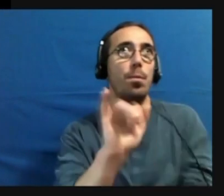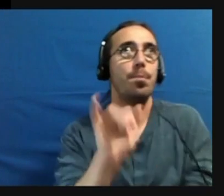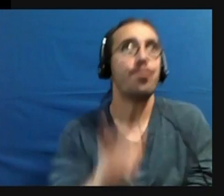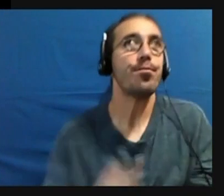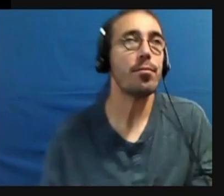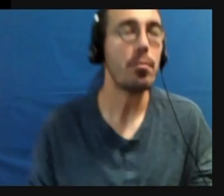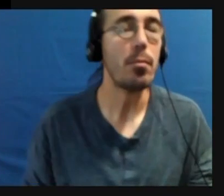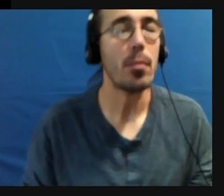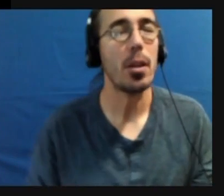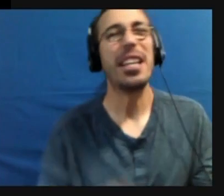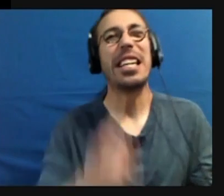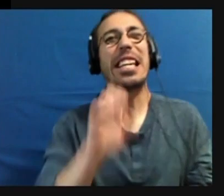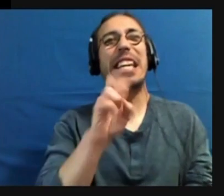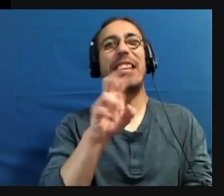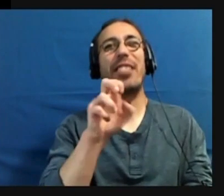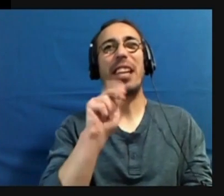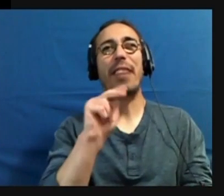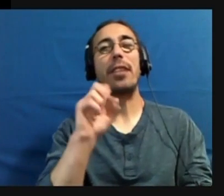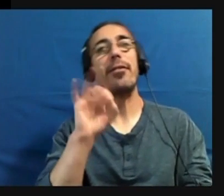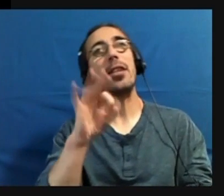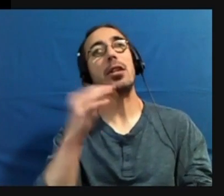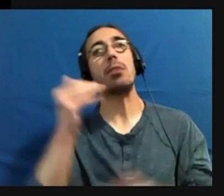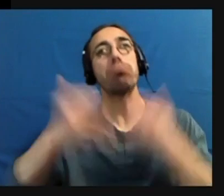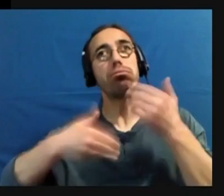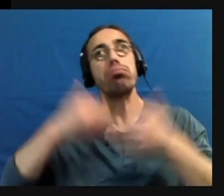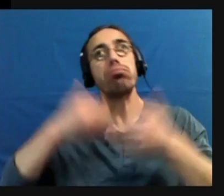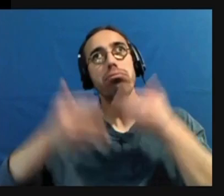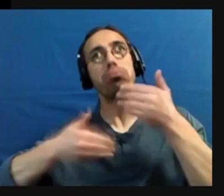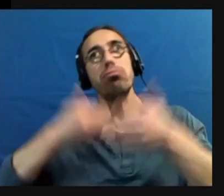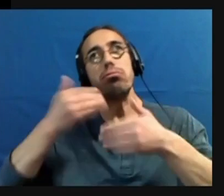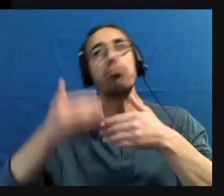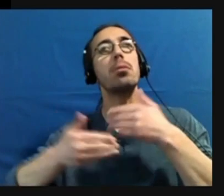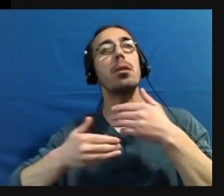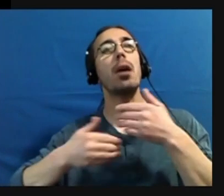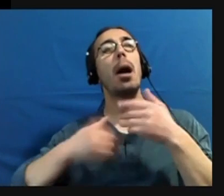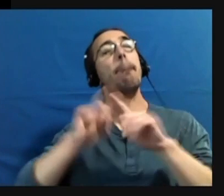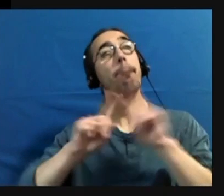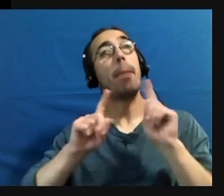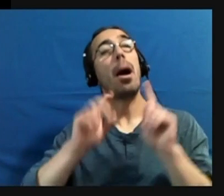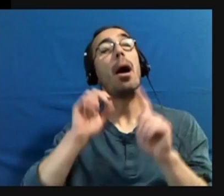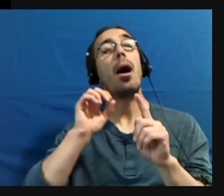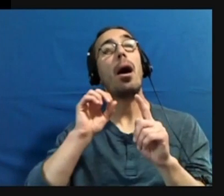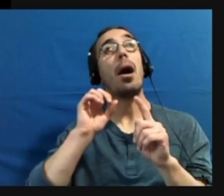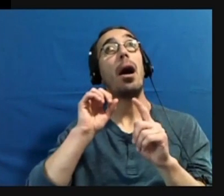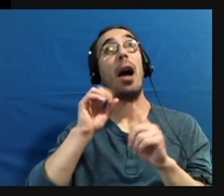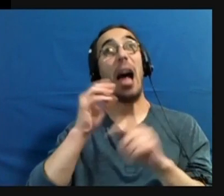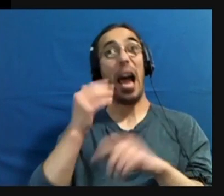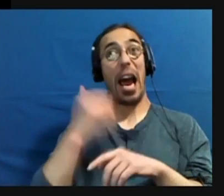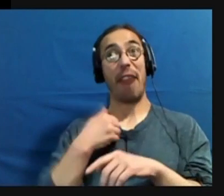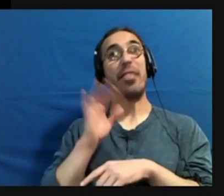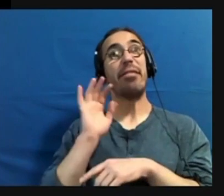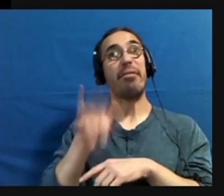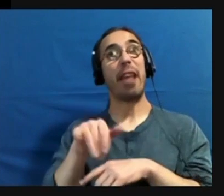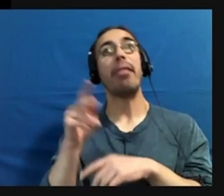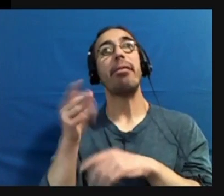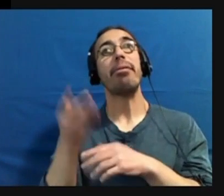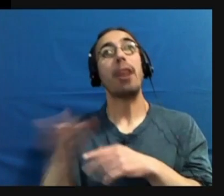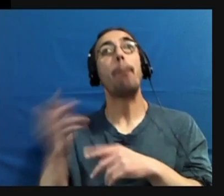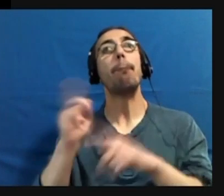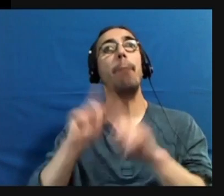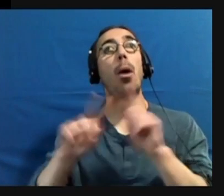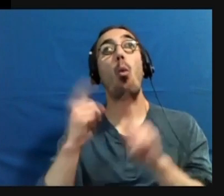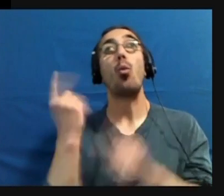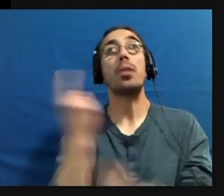even if it's a small step. But I think having that sort of thing, and then not